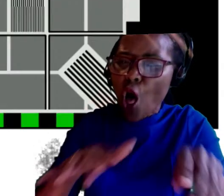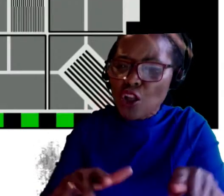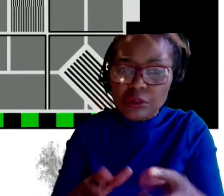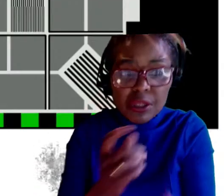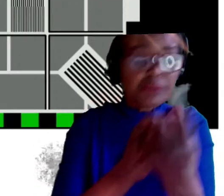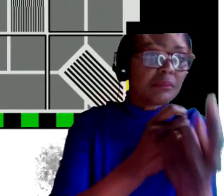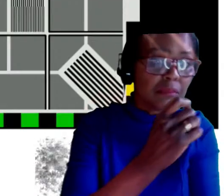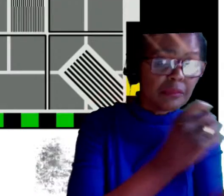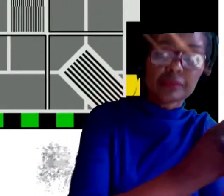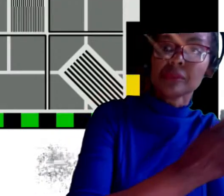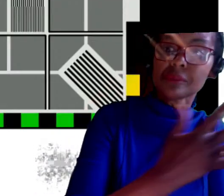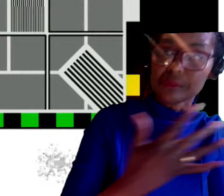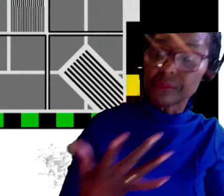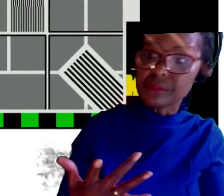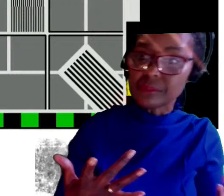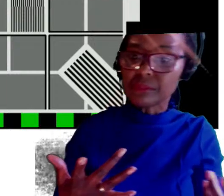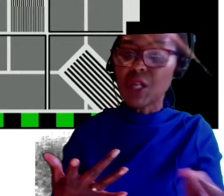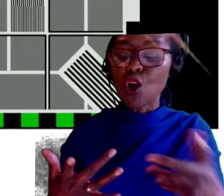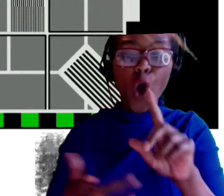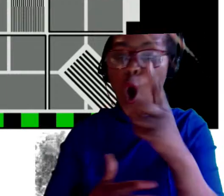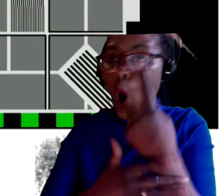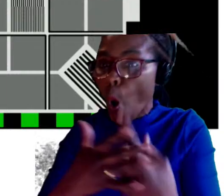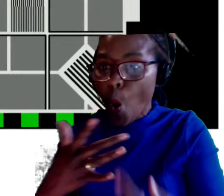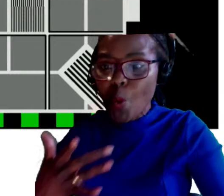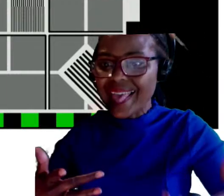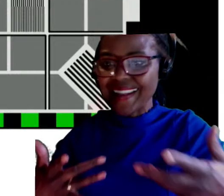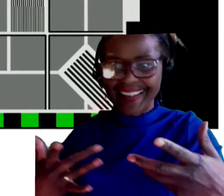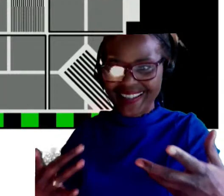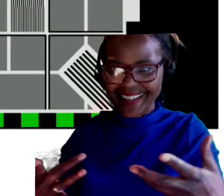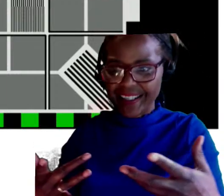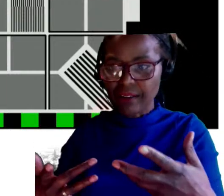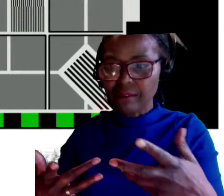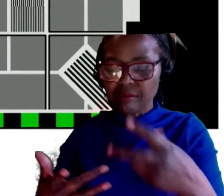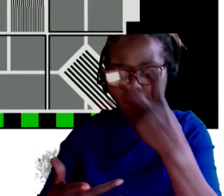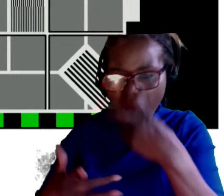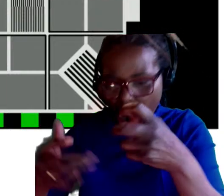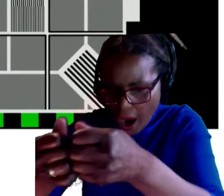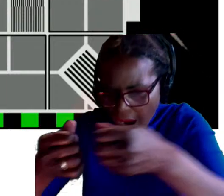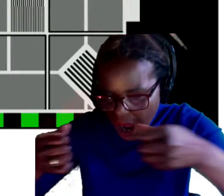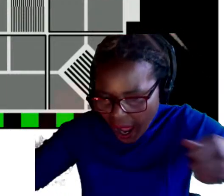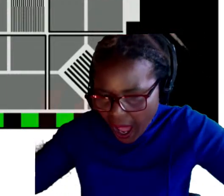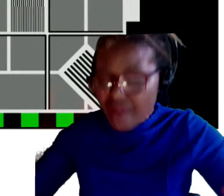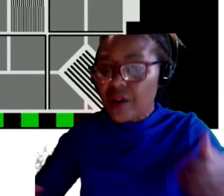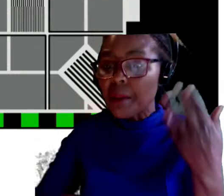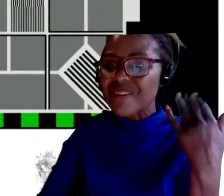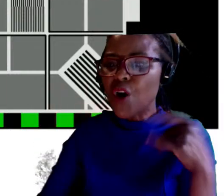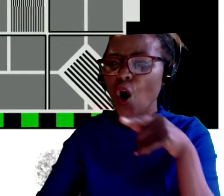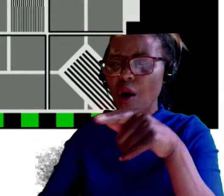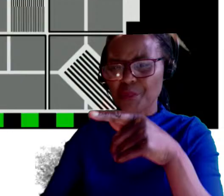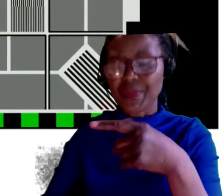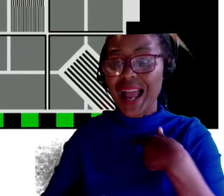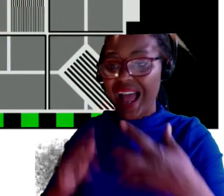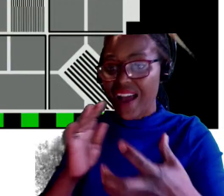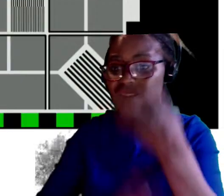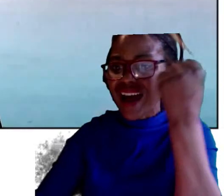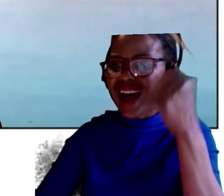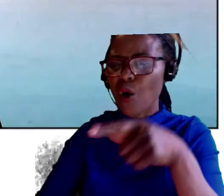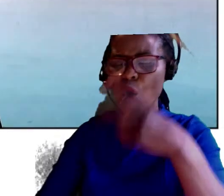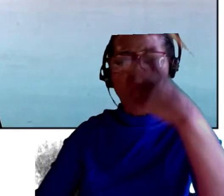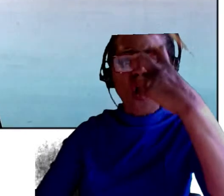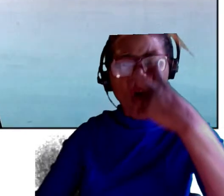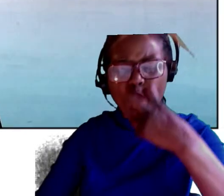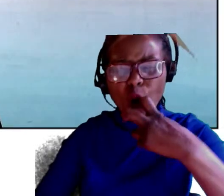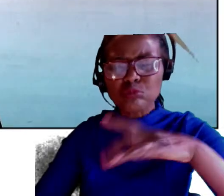physical archives. I based at least one play and an entire science fiction audio drama called Forest 404 on